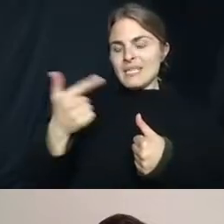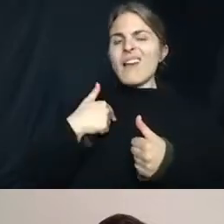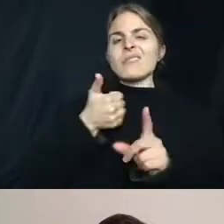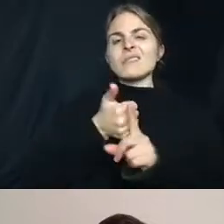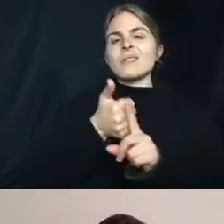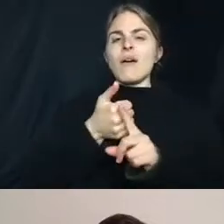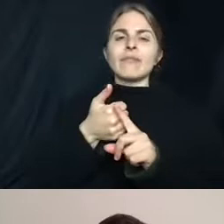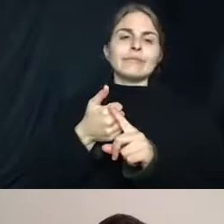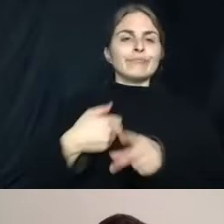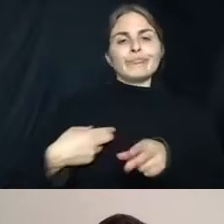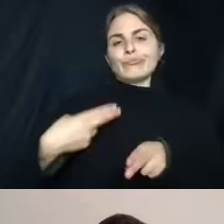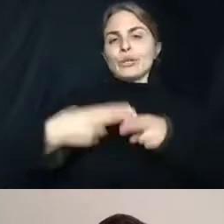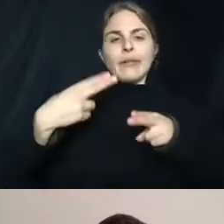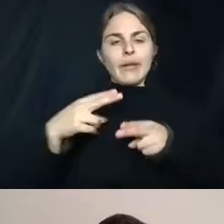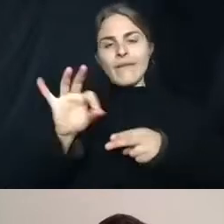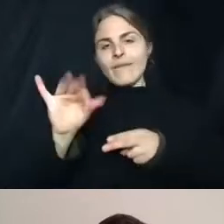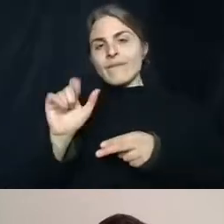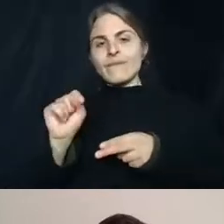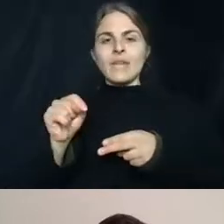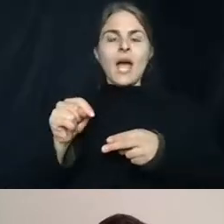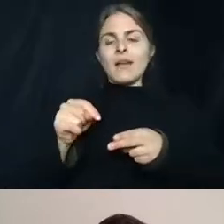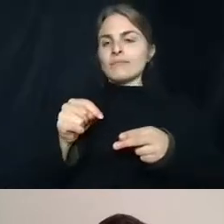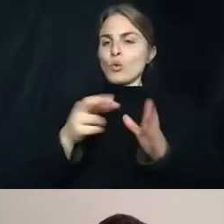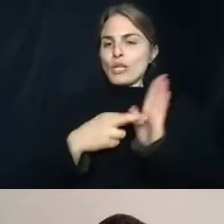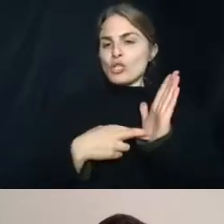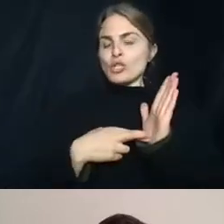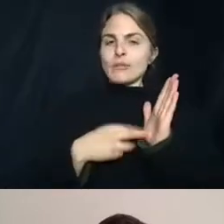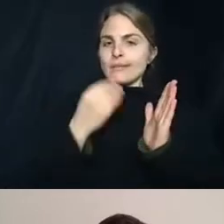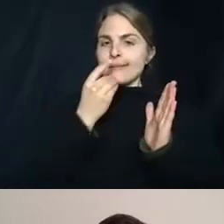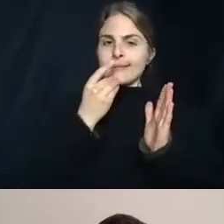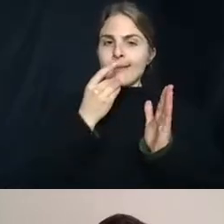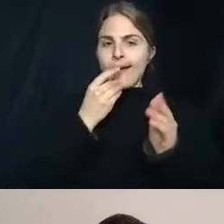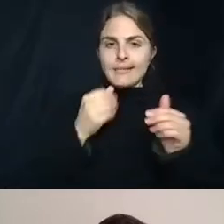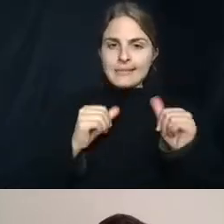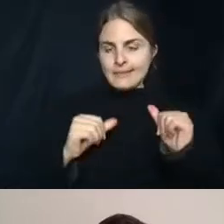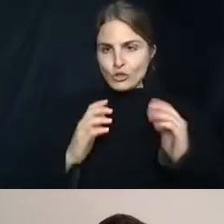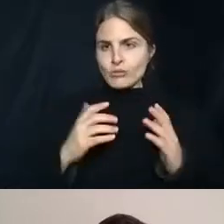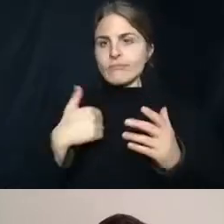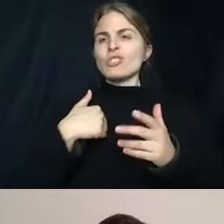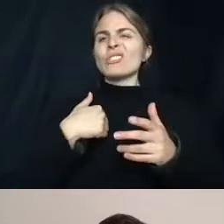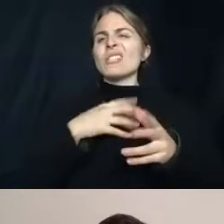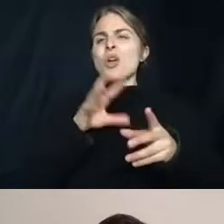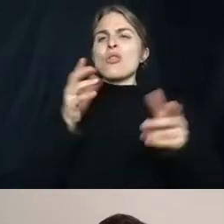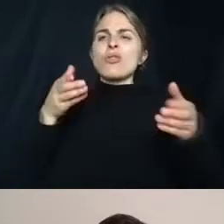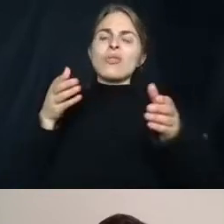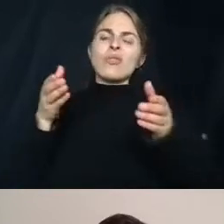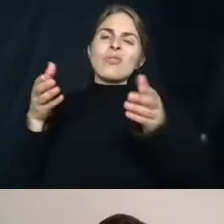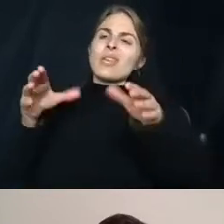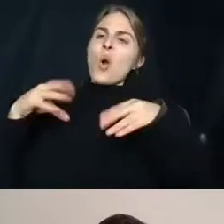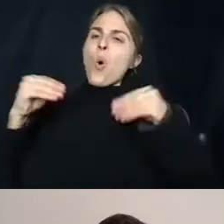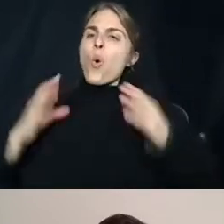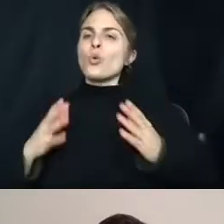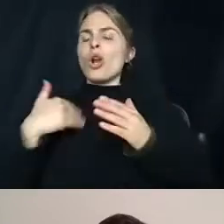self-proclaimed fat registered dietitian based in New York City. She is the owner of Body Honor Nutrition, a nutrition